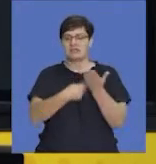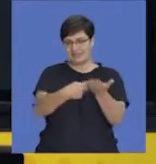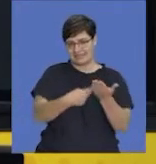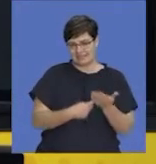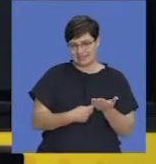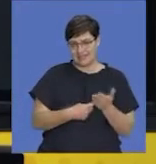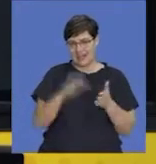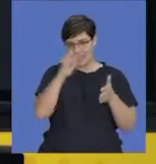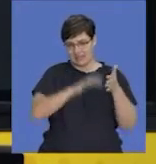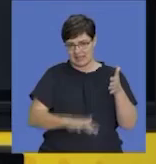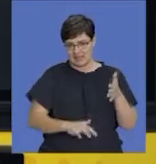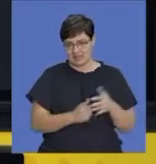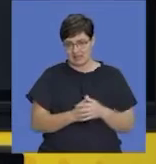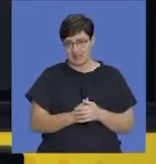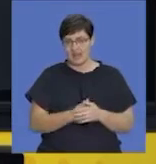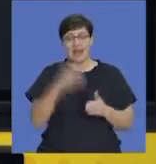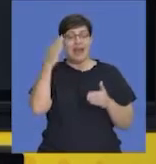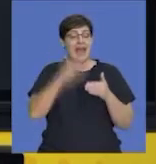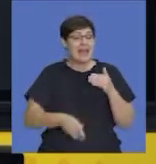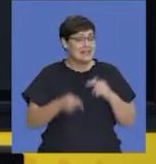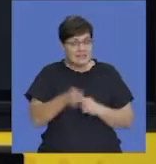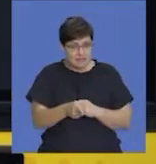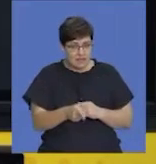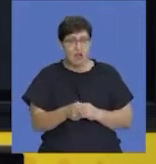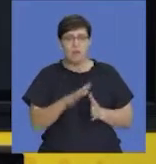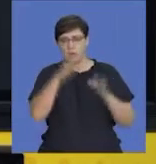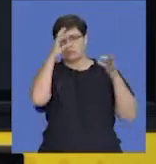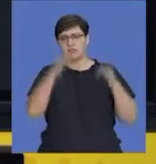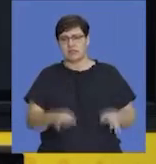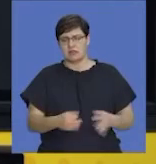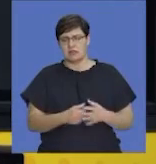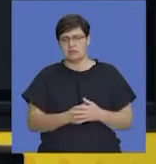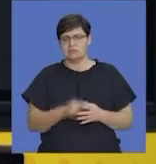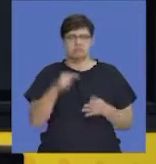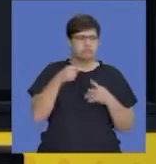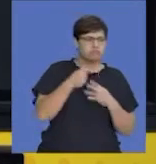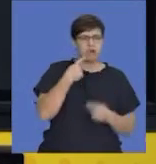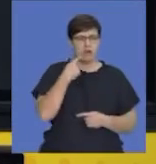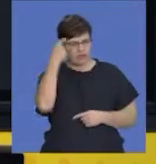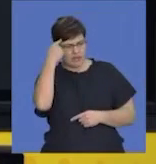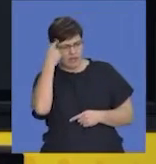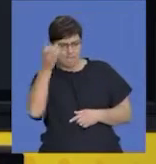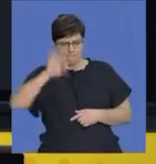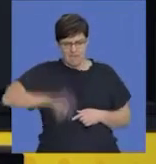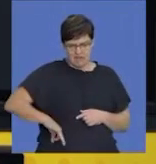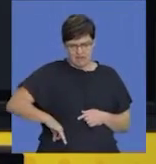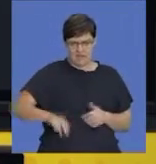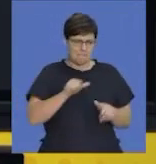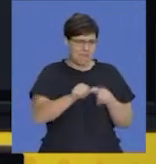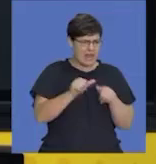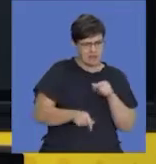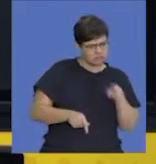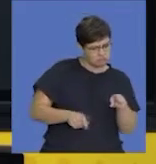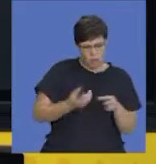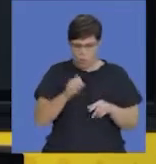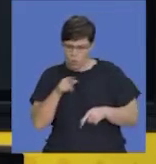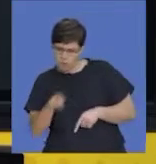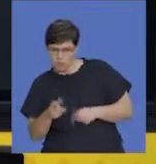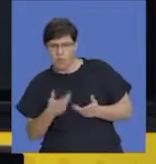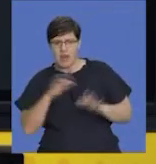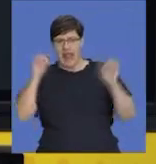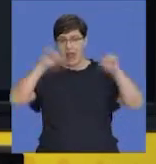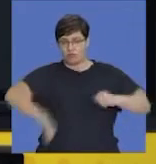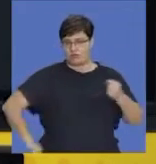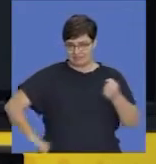essay, and ultimately at the end we decide which one we think would benefit us, or which one we would actually agree to or